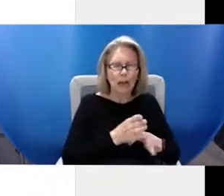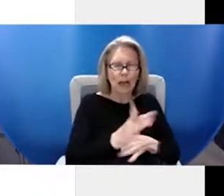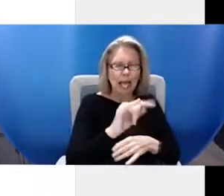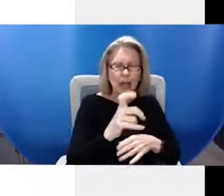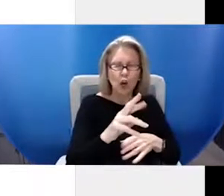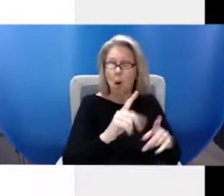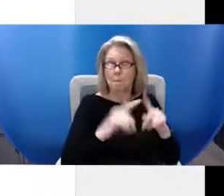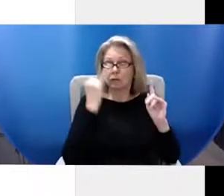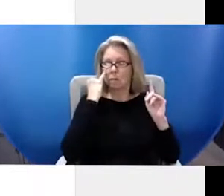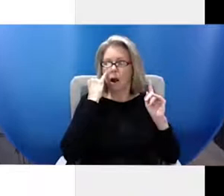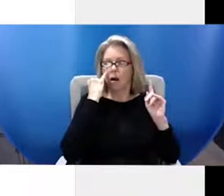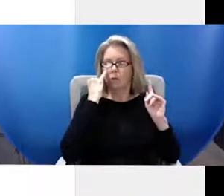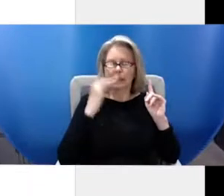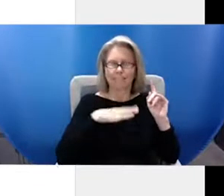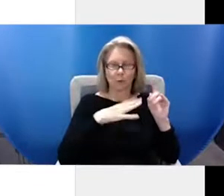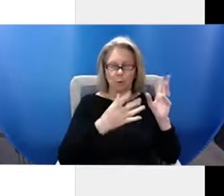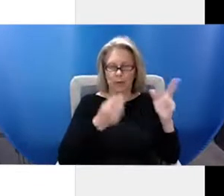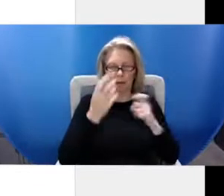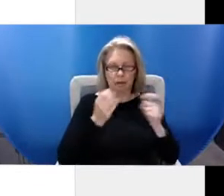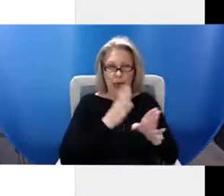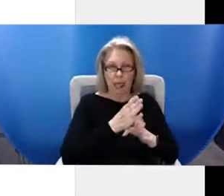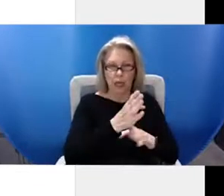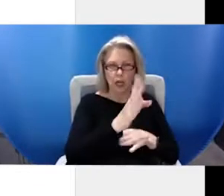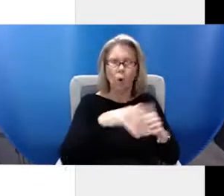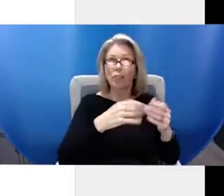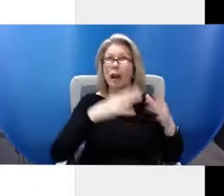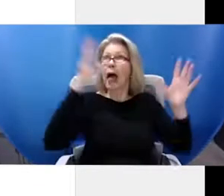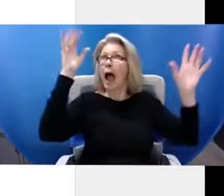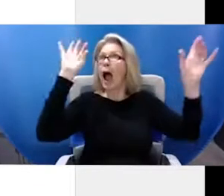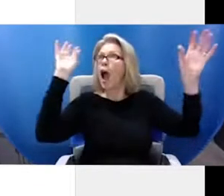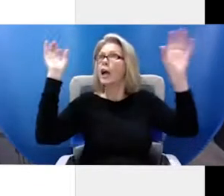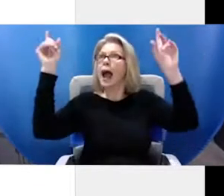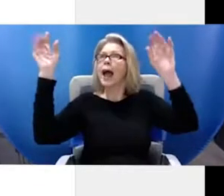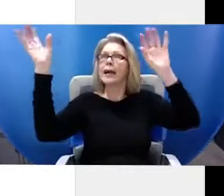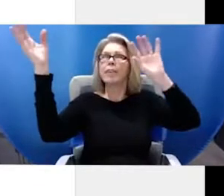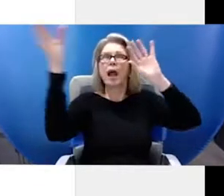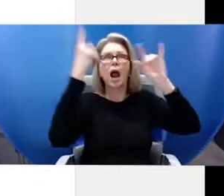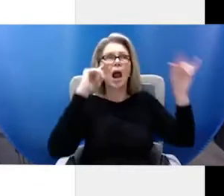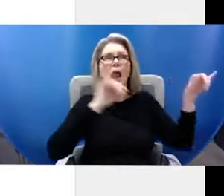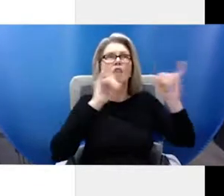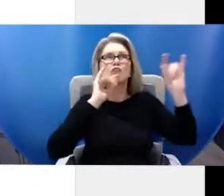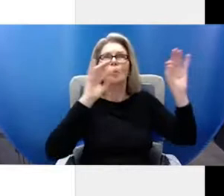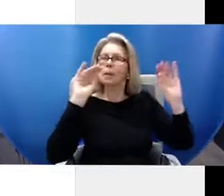linear. But what if we begin to now assemble and put together all these things that has been hanging in the air like a rumor?